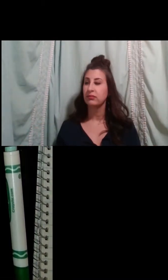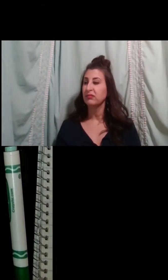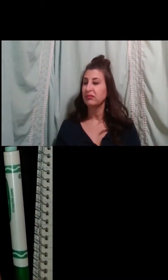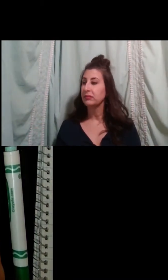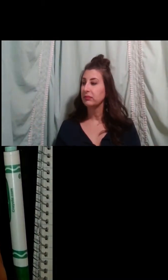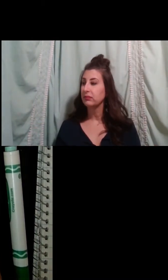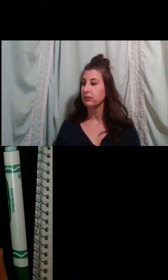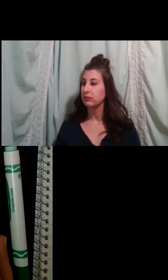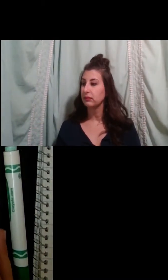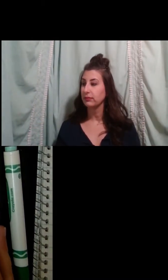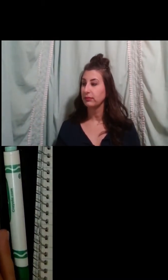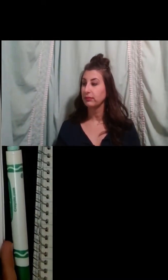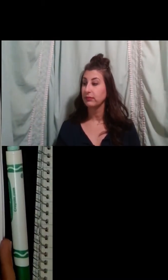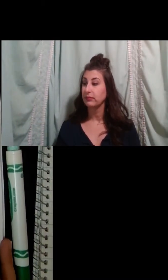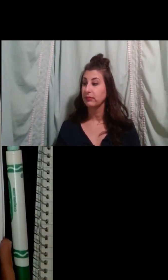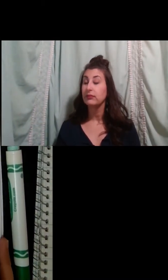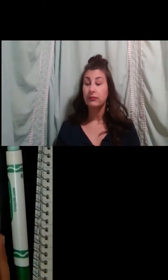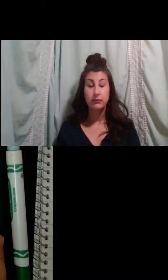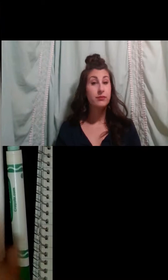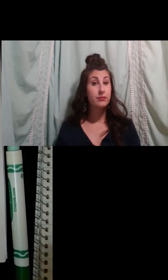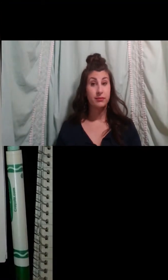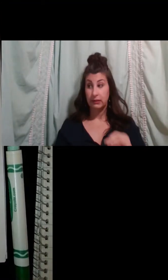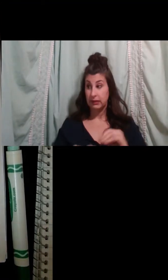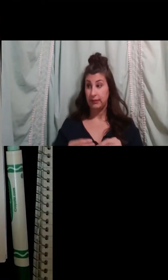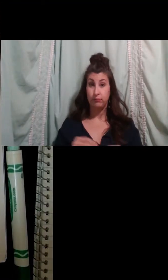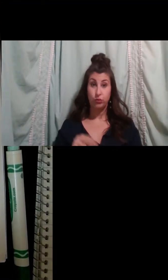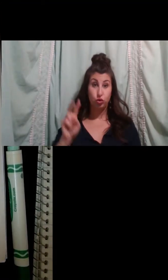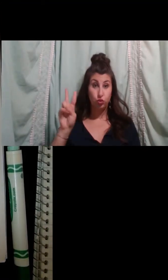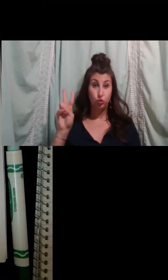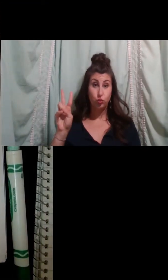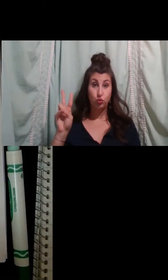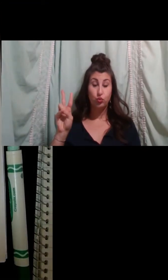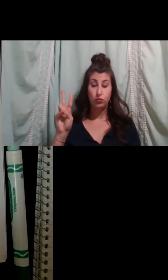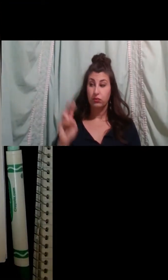evaluate. Now let's look at the next one.